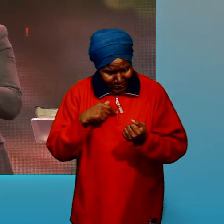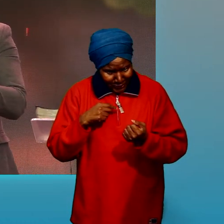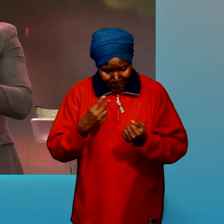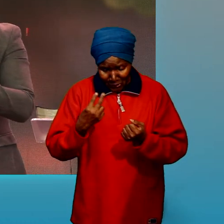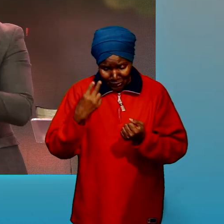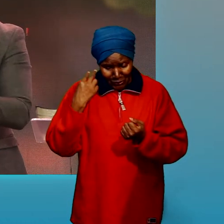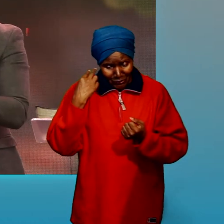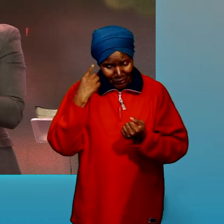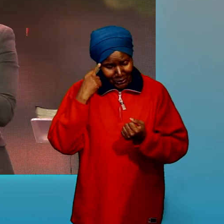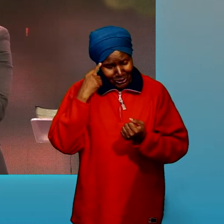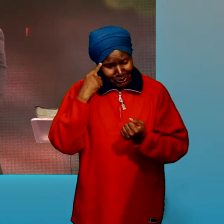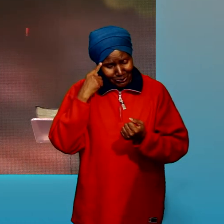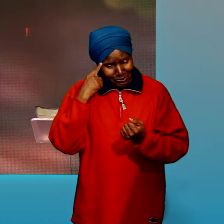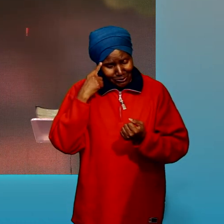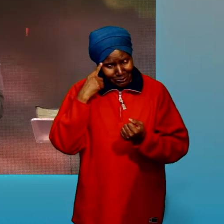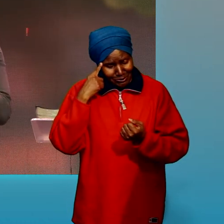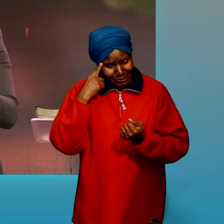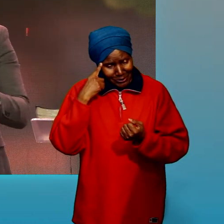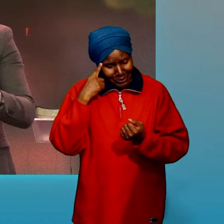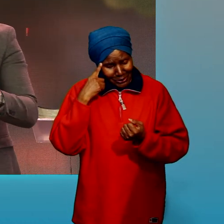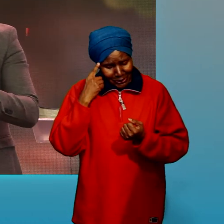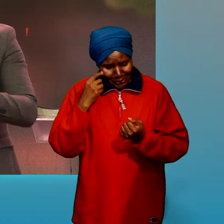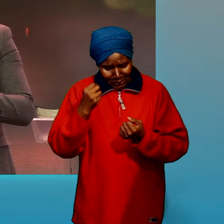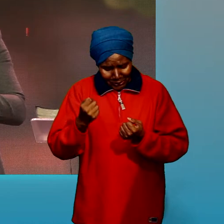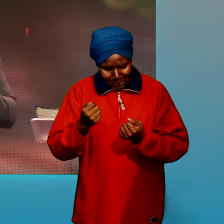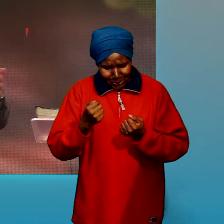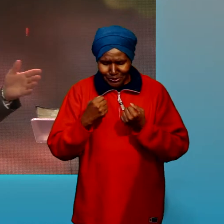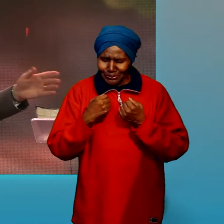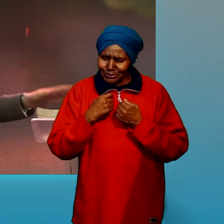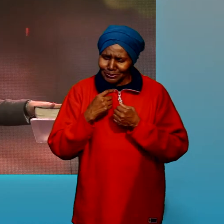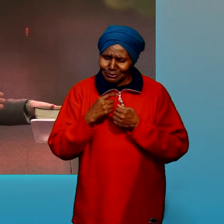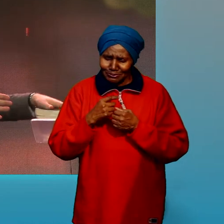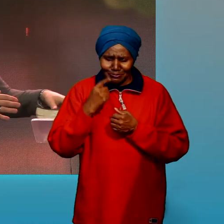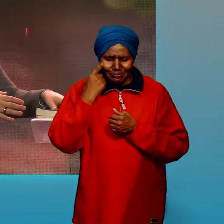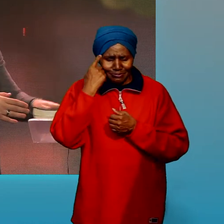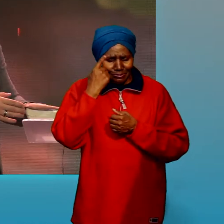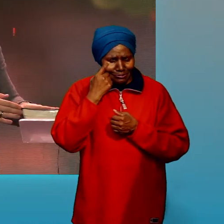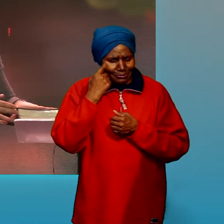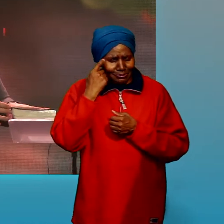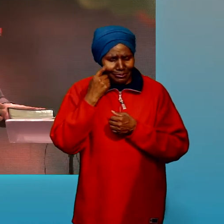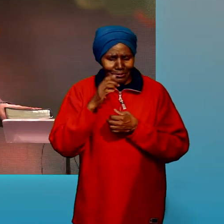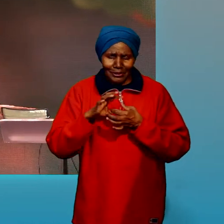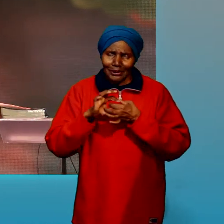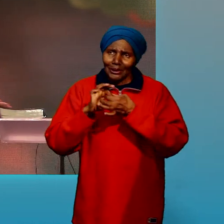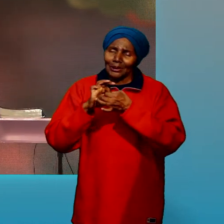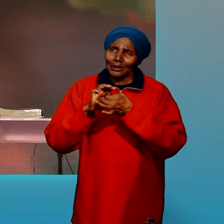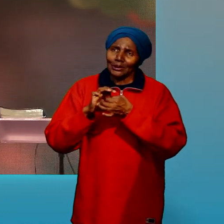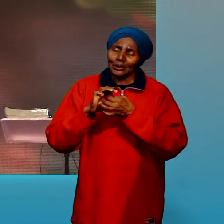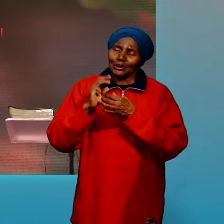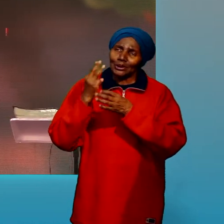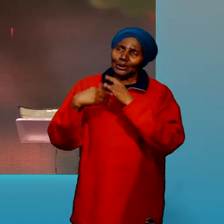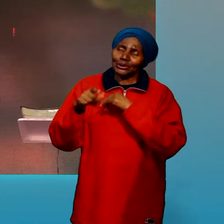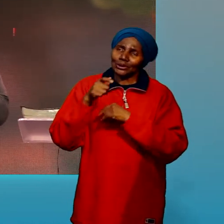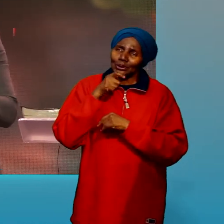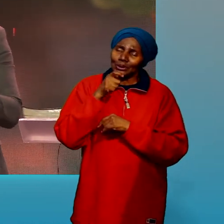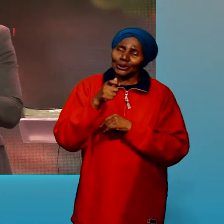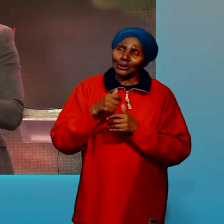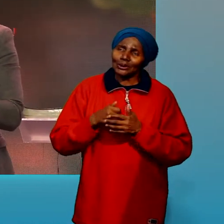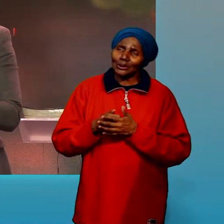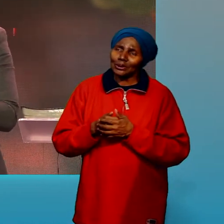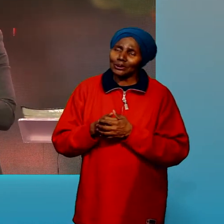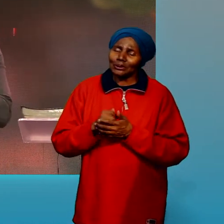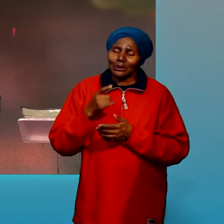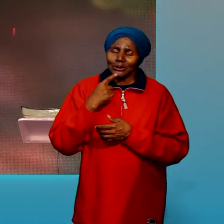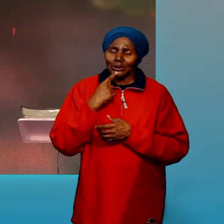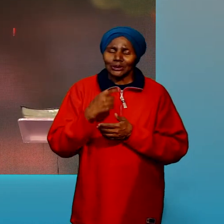reflecting and assessing and appraising your own life in relation to the word of God that I've just preached tonight. And you're saying, you know